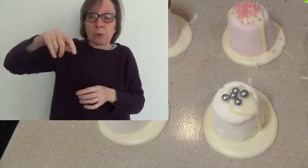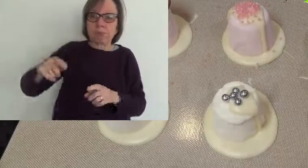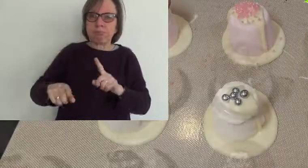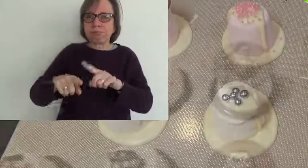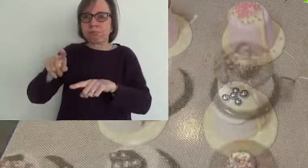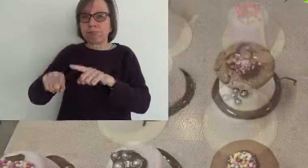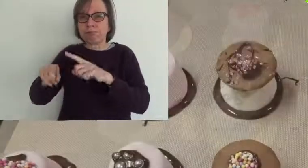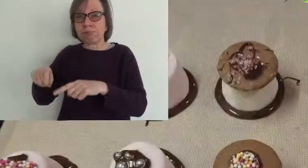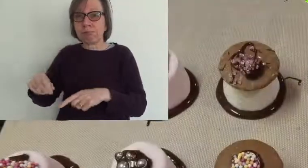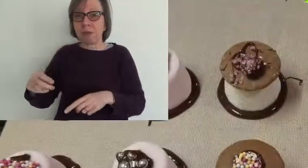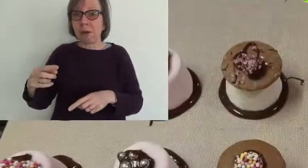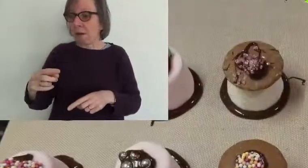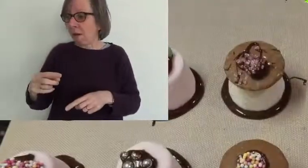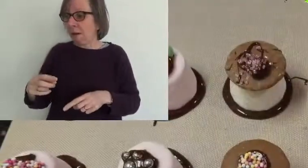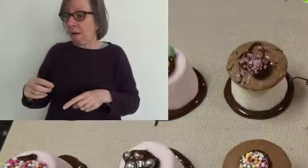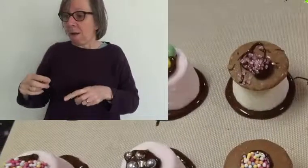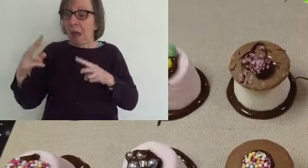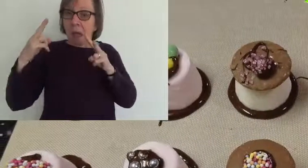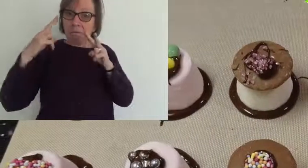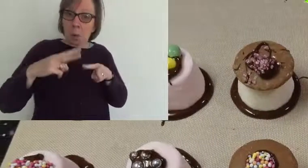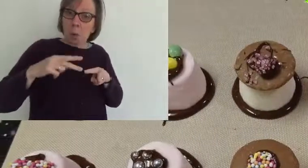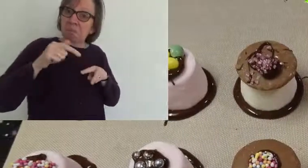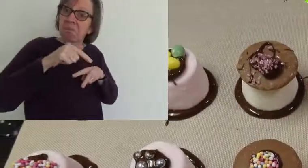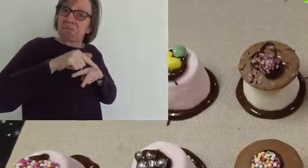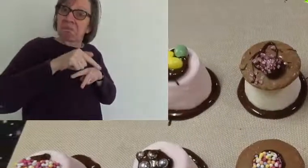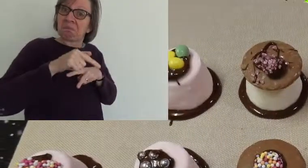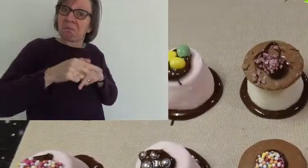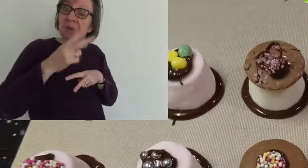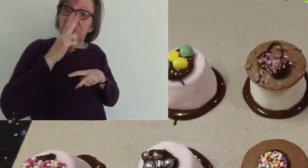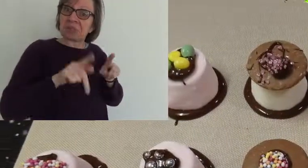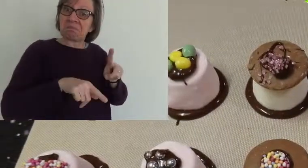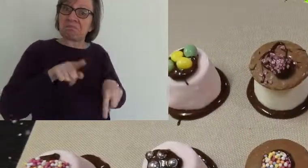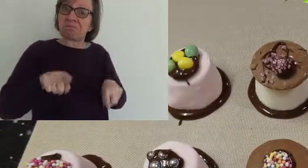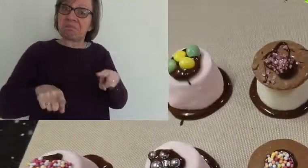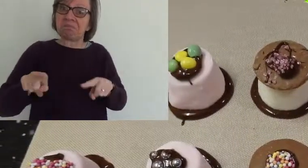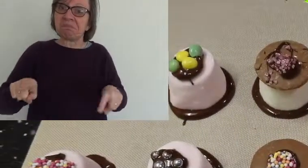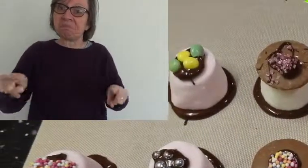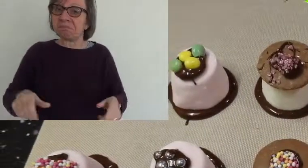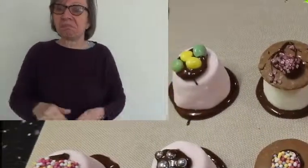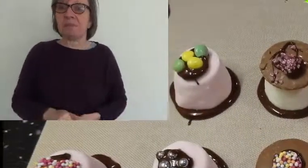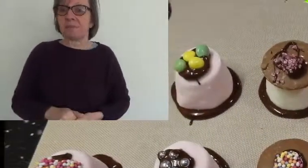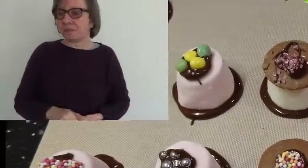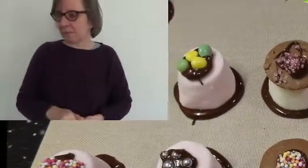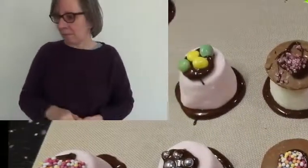sprinkles or whatever. You can see some examples of what I've put on these pictures.